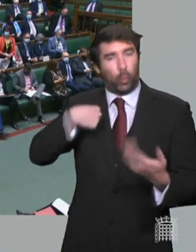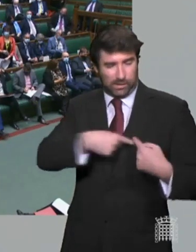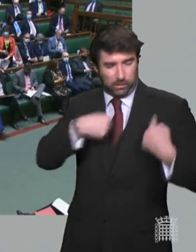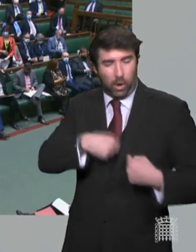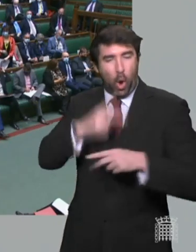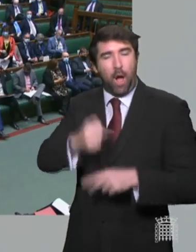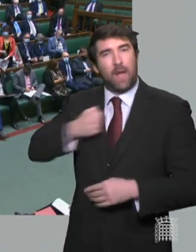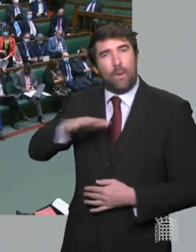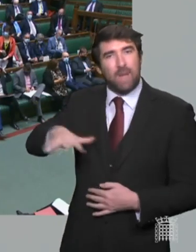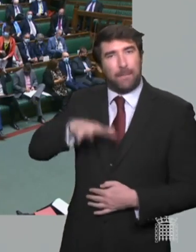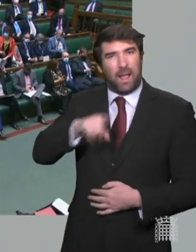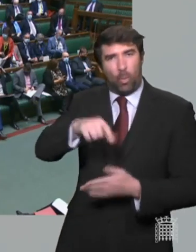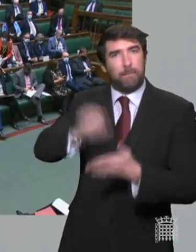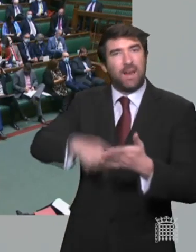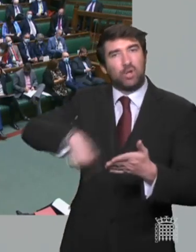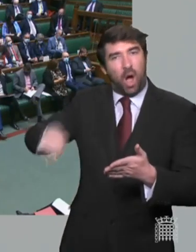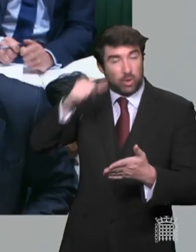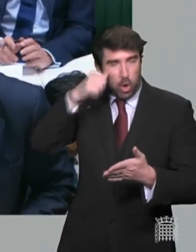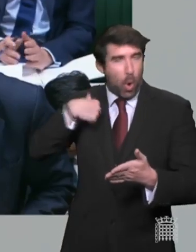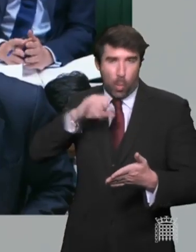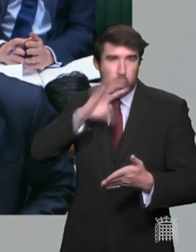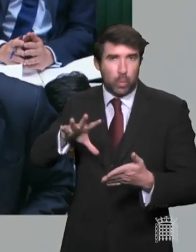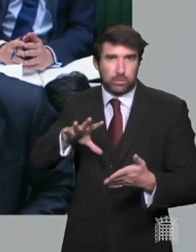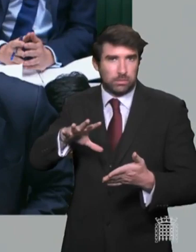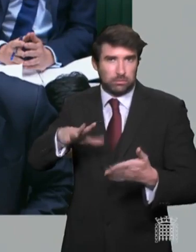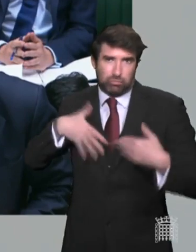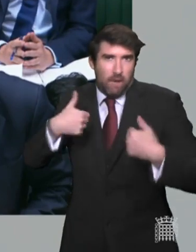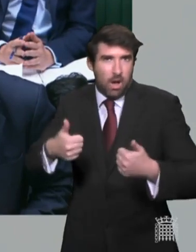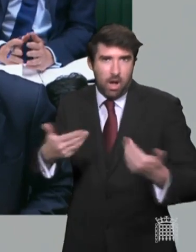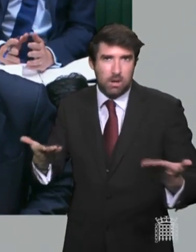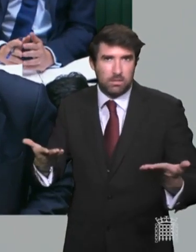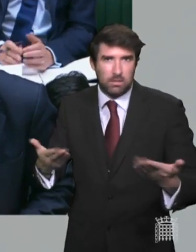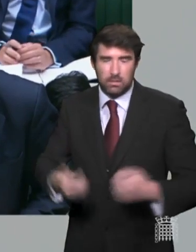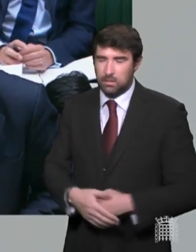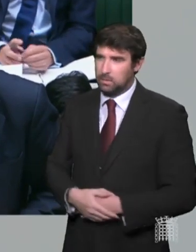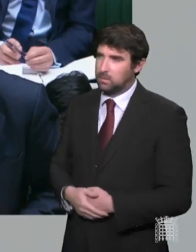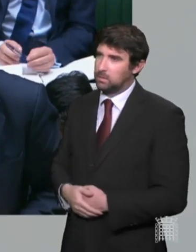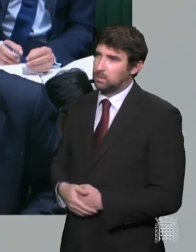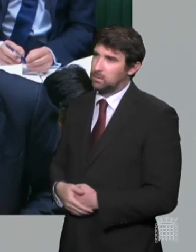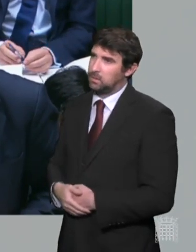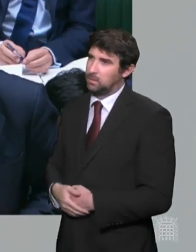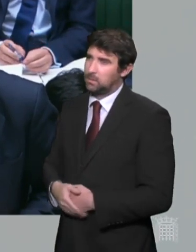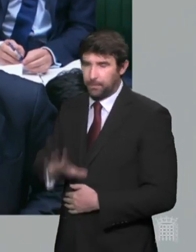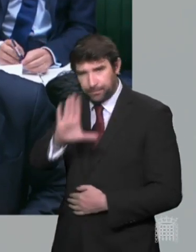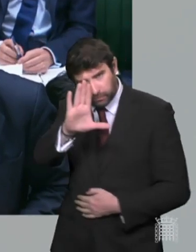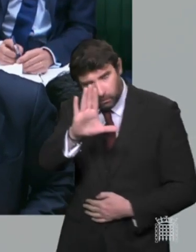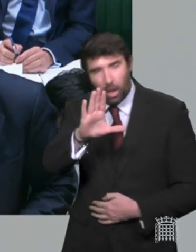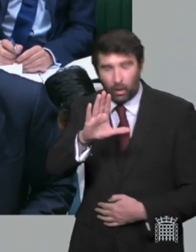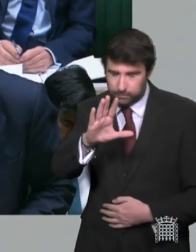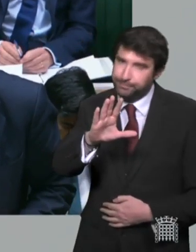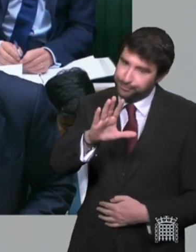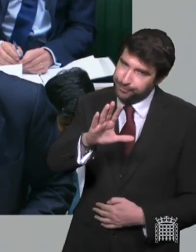Mr. Speaker, I think the whole House acknowledges the massive debt we owe to unpaid